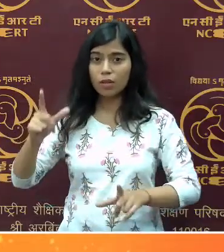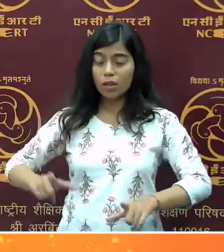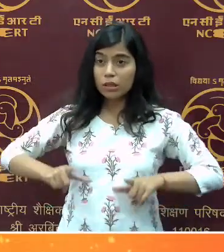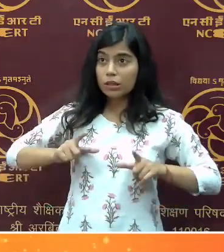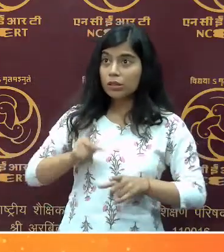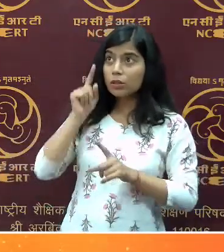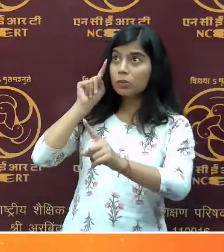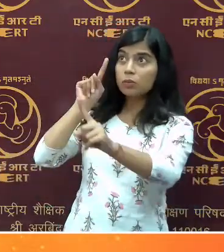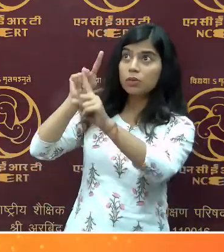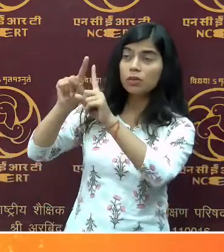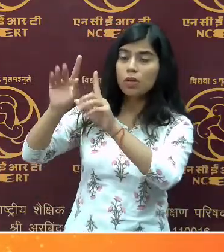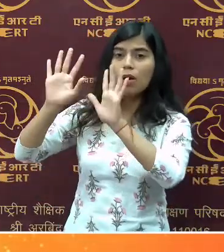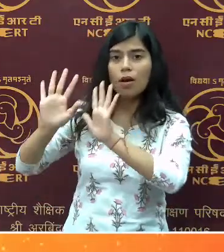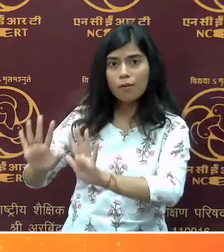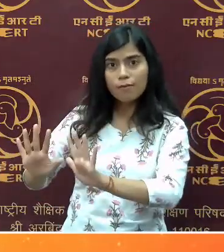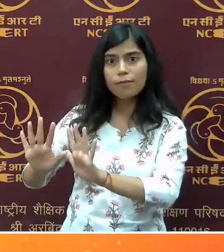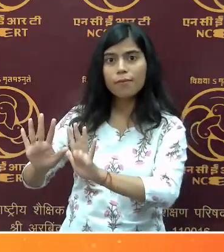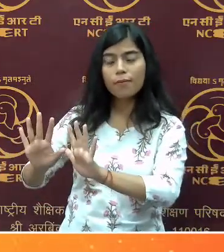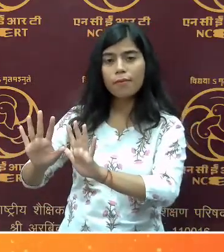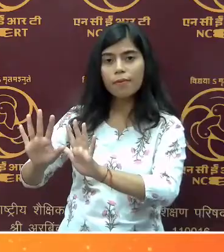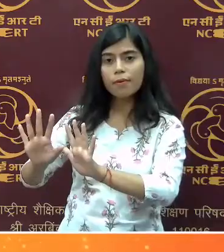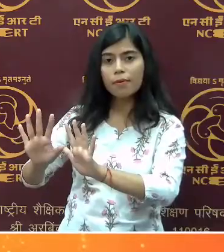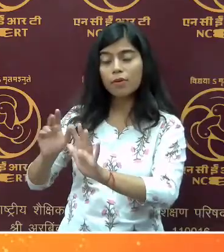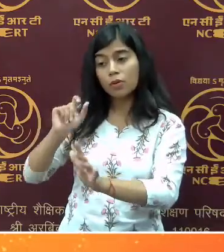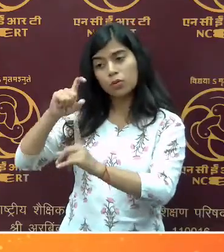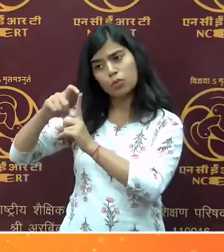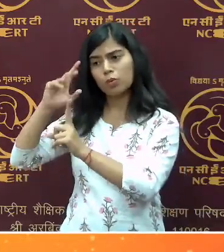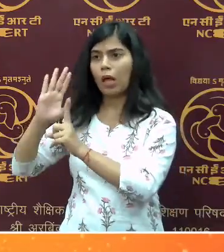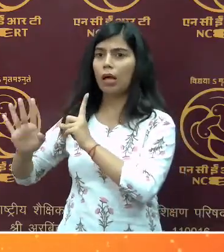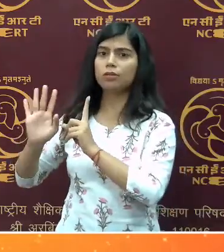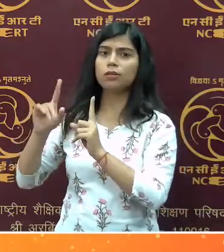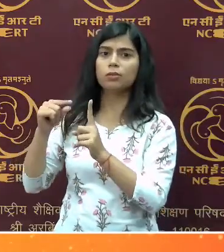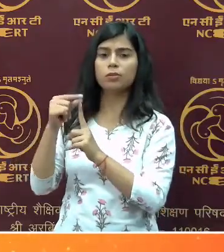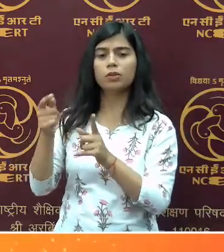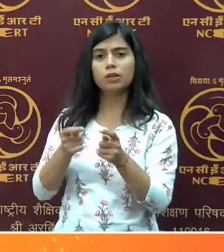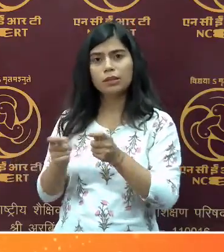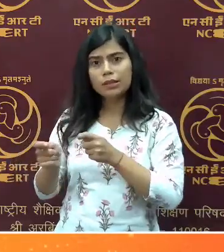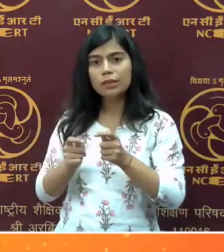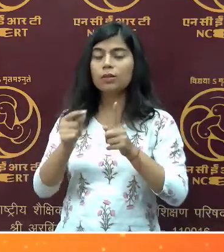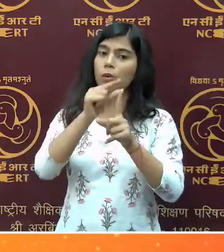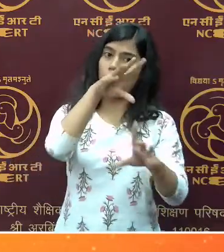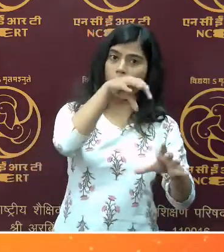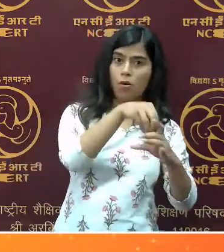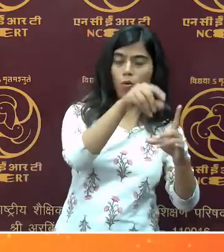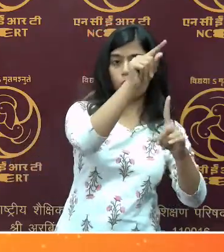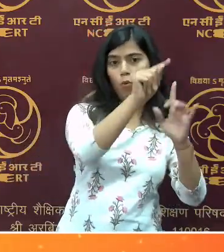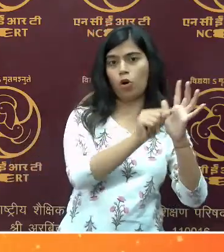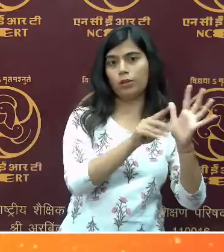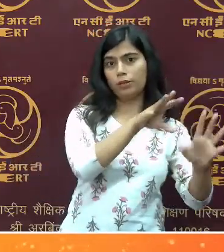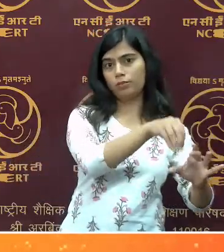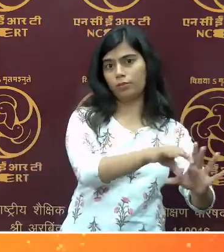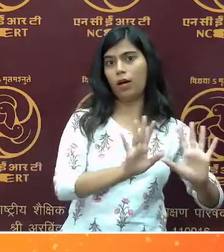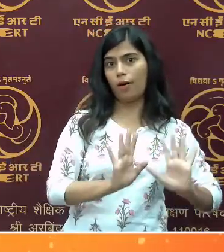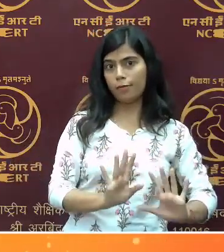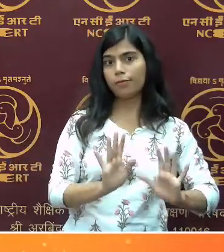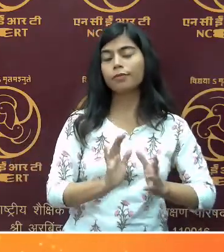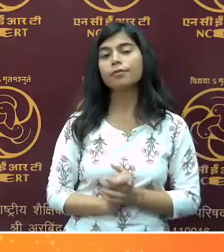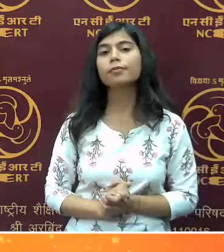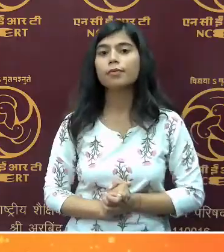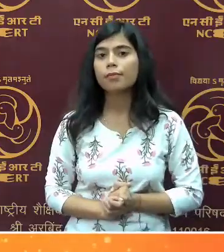and aims that are enshrined in the directive principles of state policy. So, in fact, directive